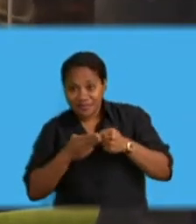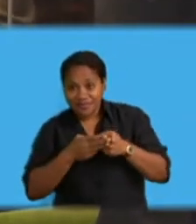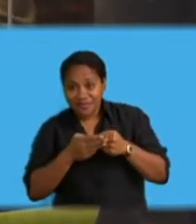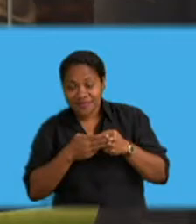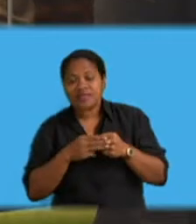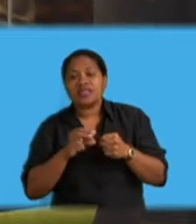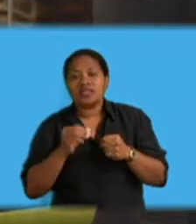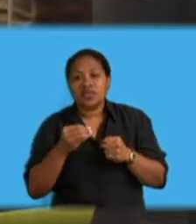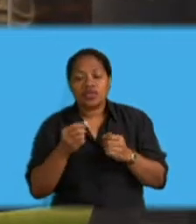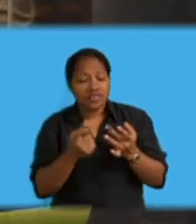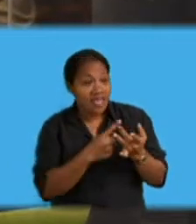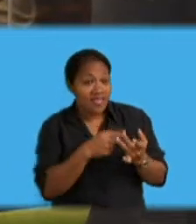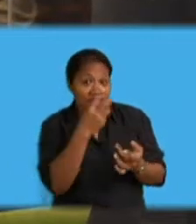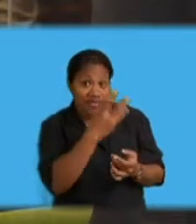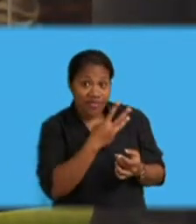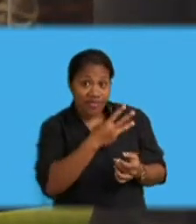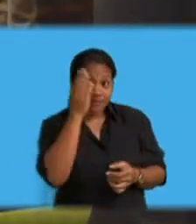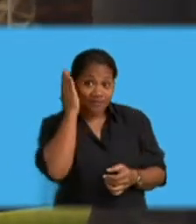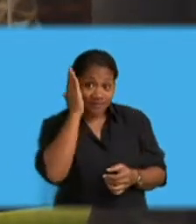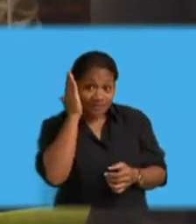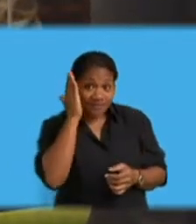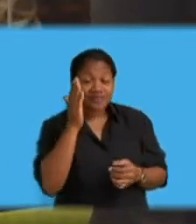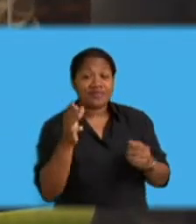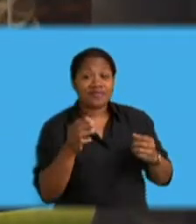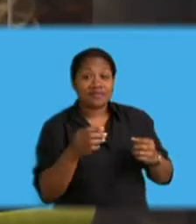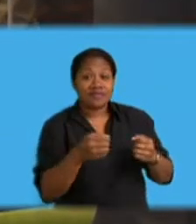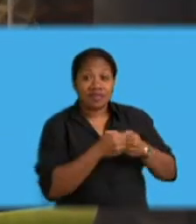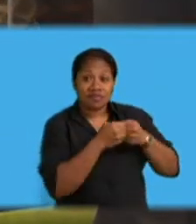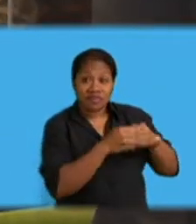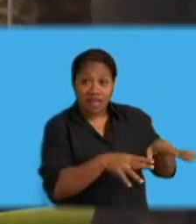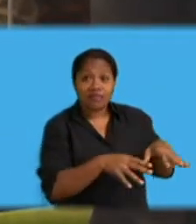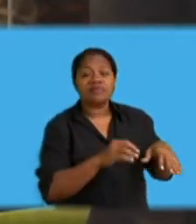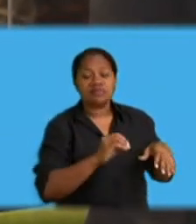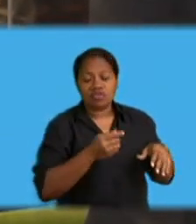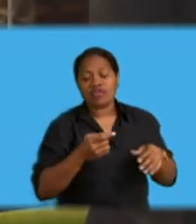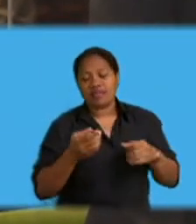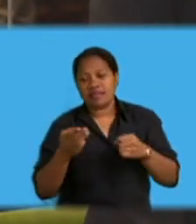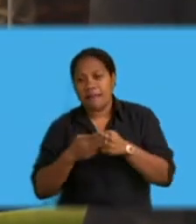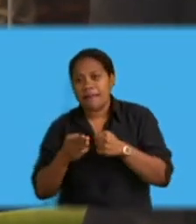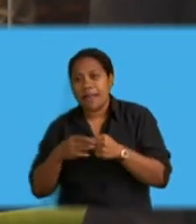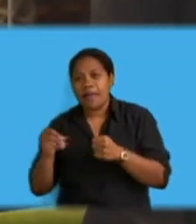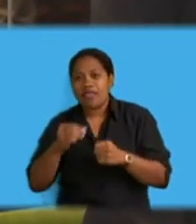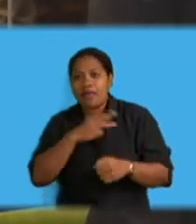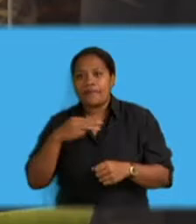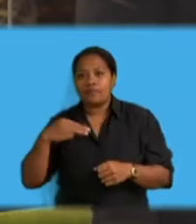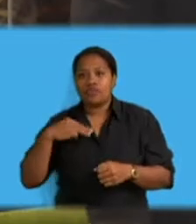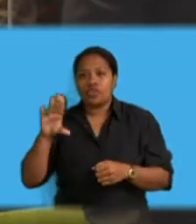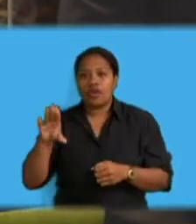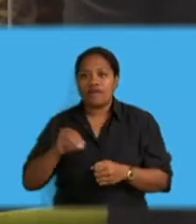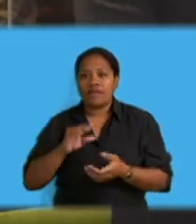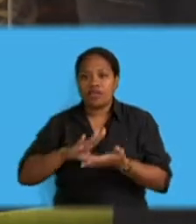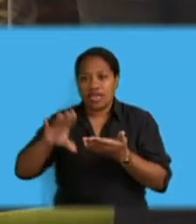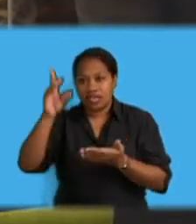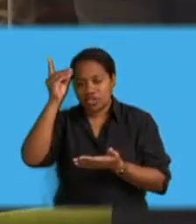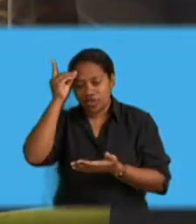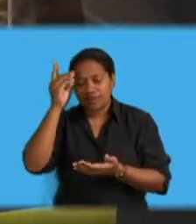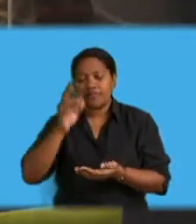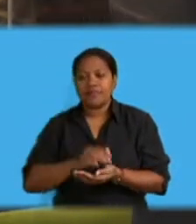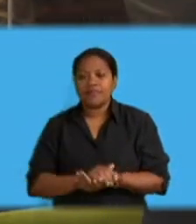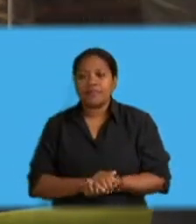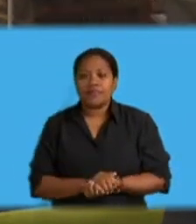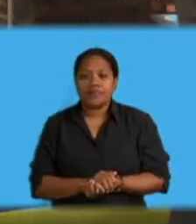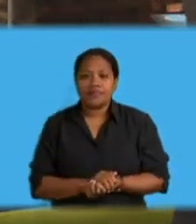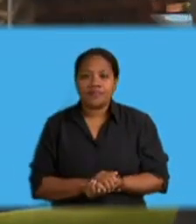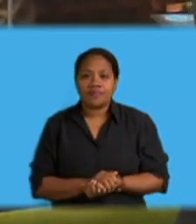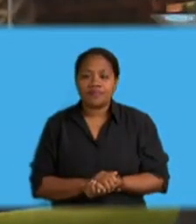minor damage to facilities would be managed by the Ministry of Education, Heritage and Arts. Madam Speaker, for the 13 schools managed by the Ministry